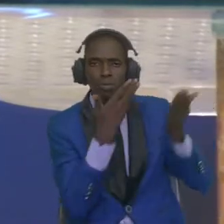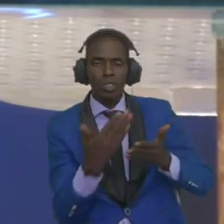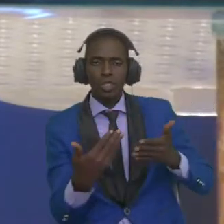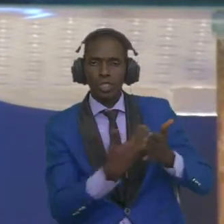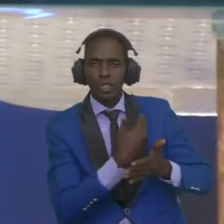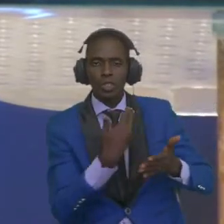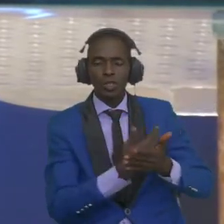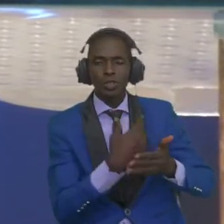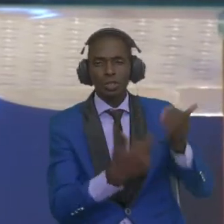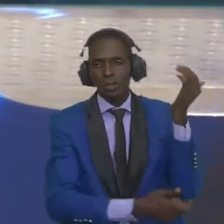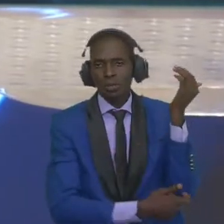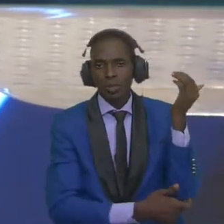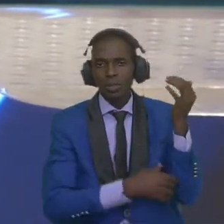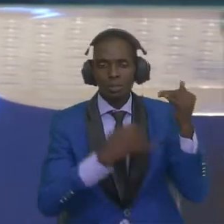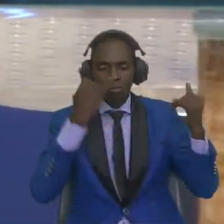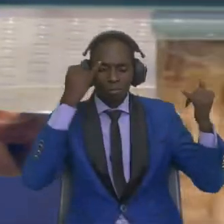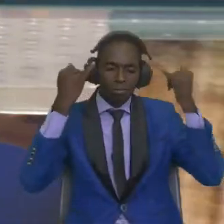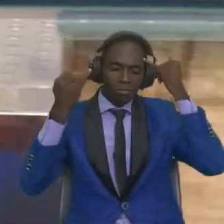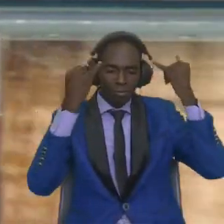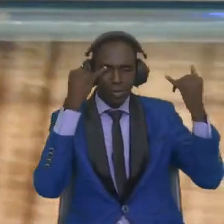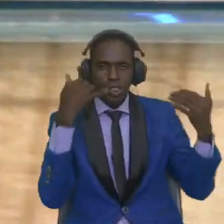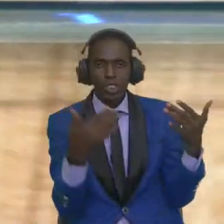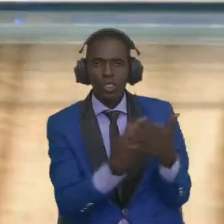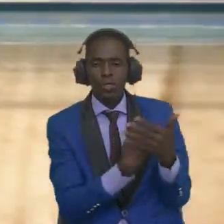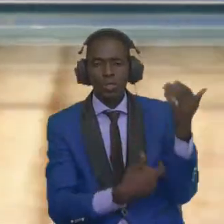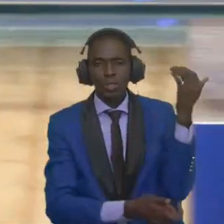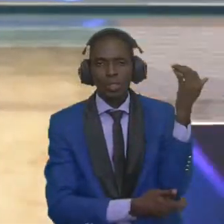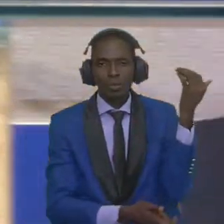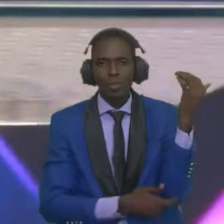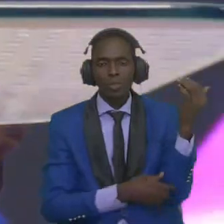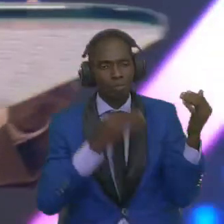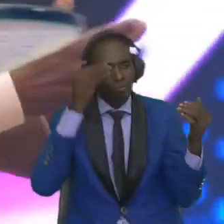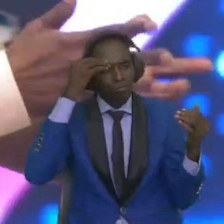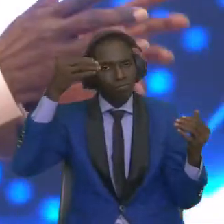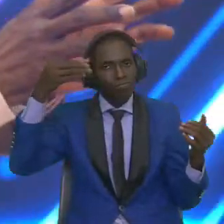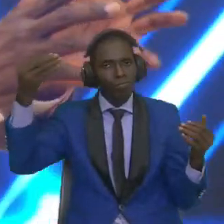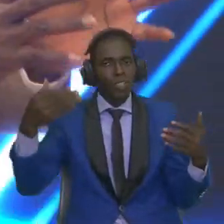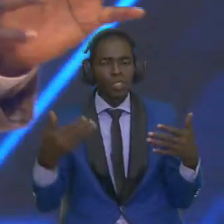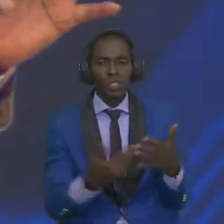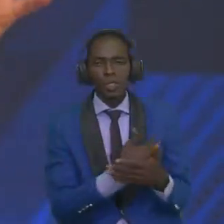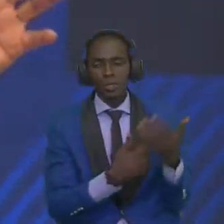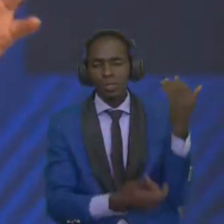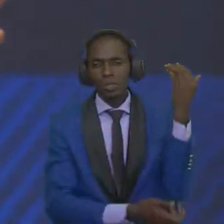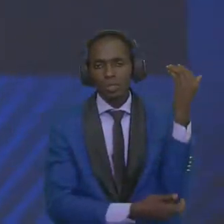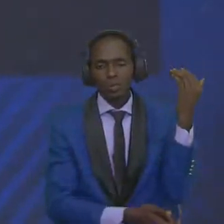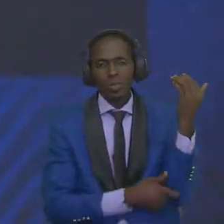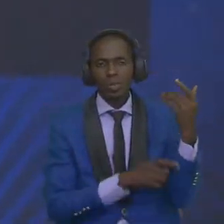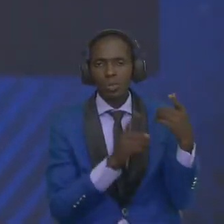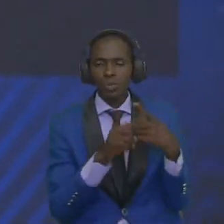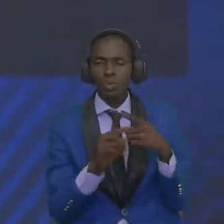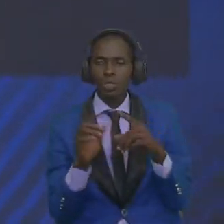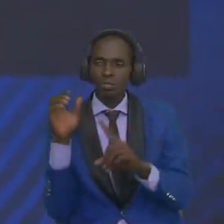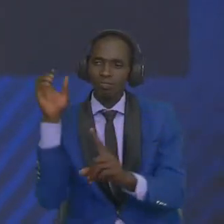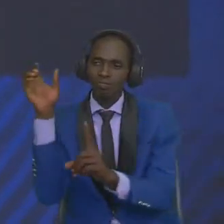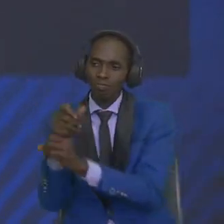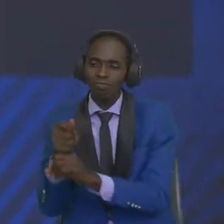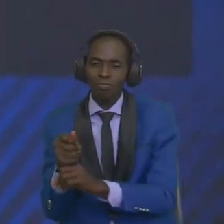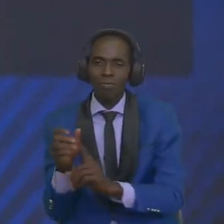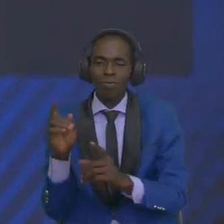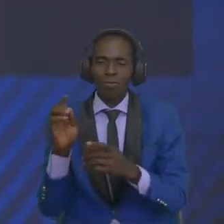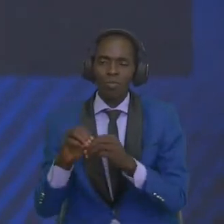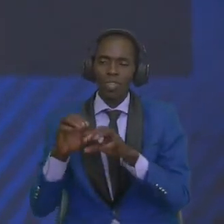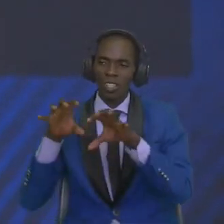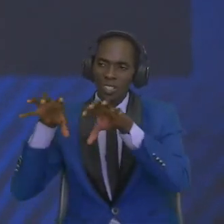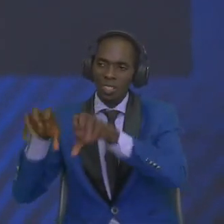advancing in his trial. The devil is advancing in the things he does to discourage